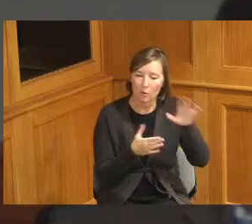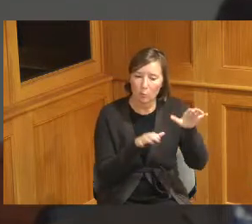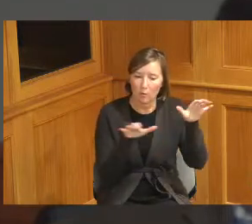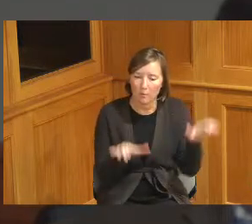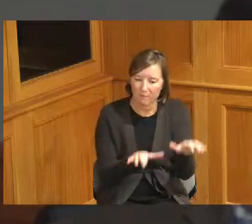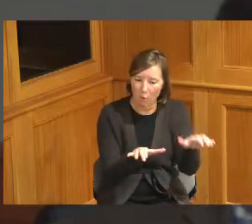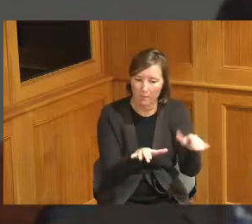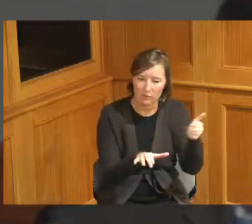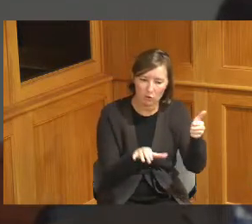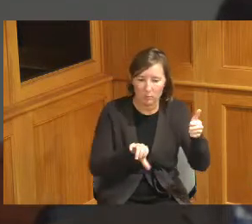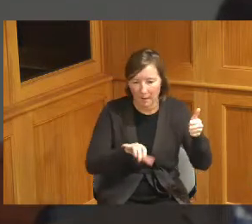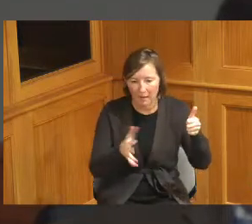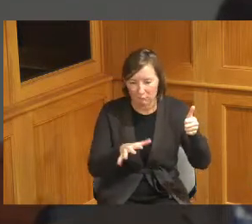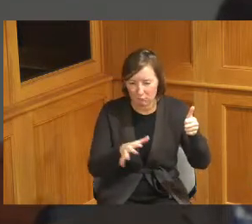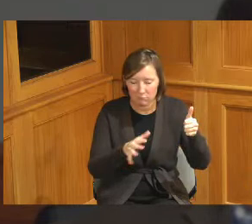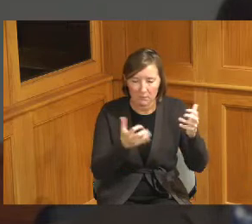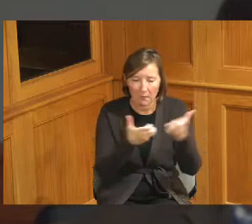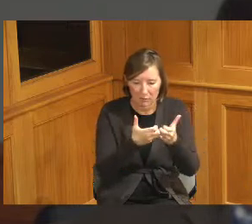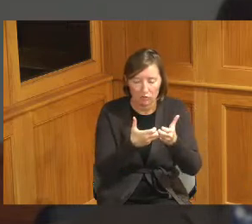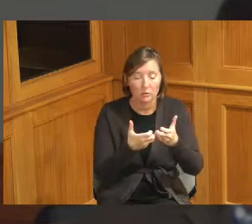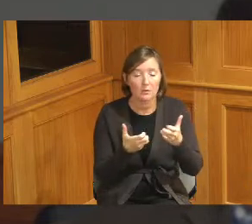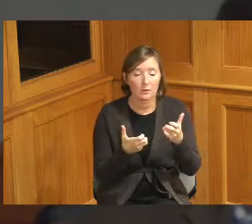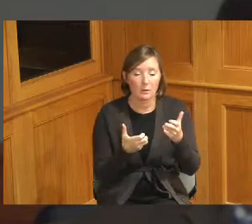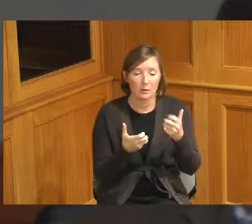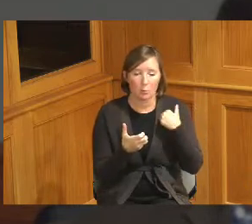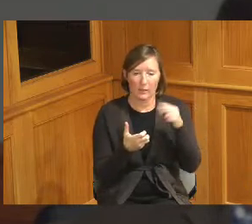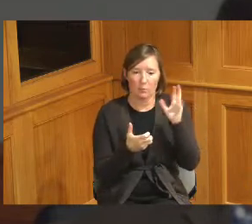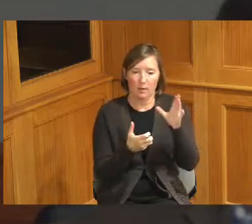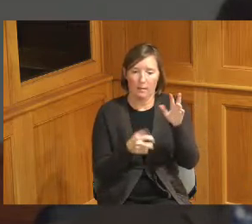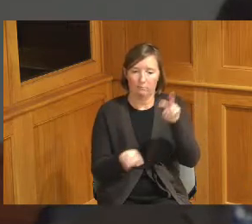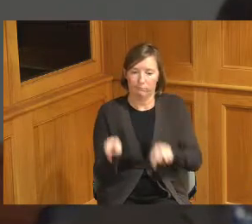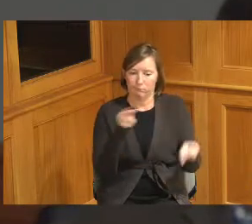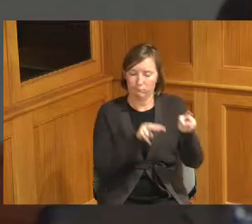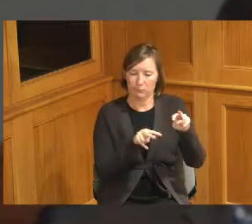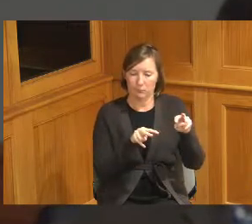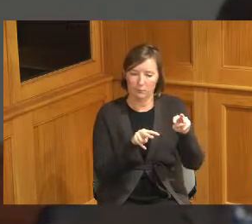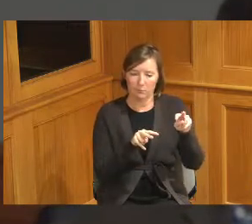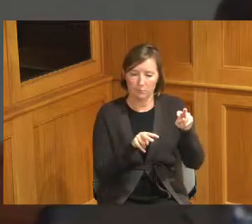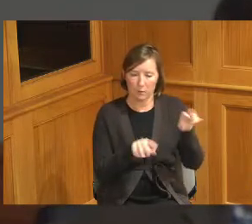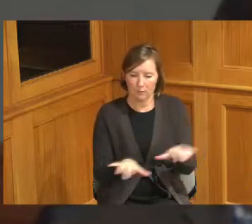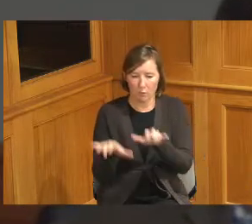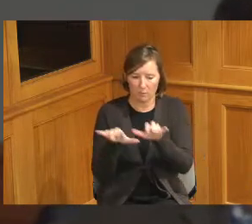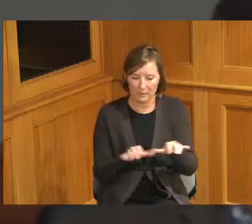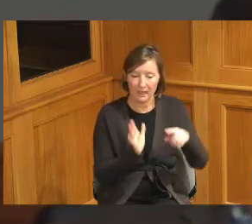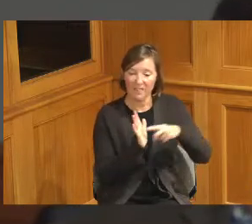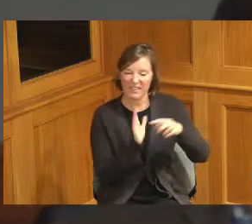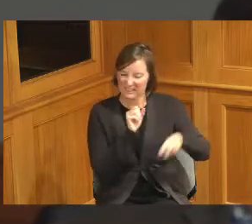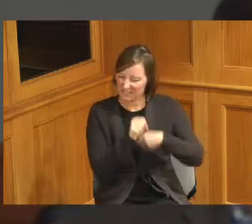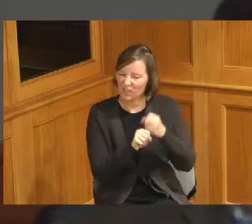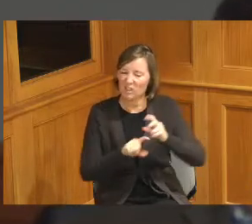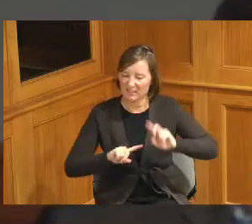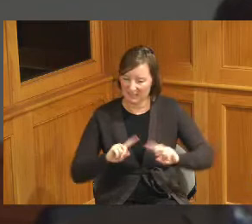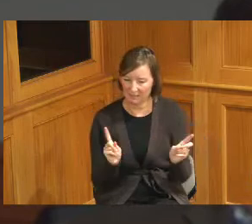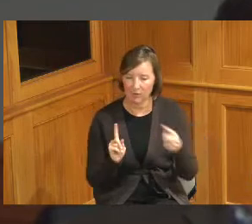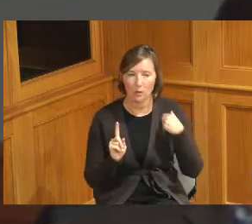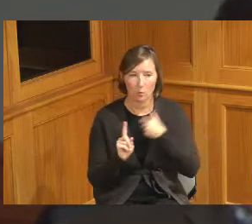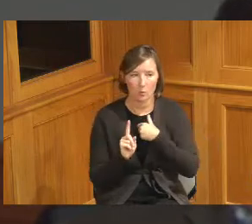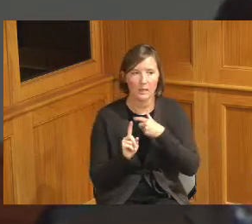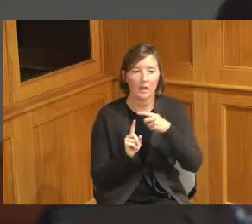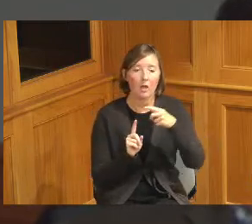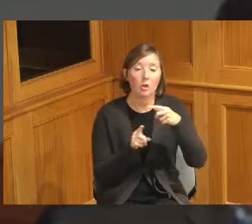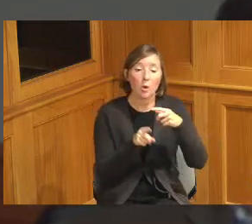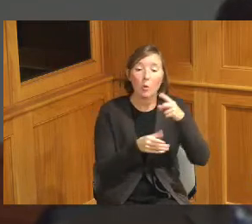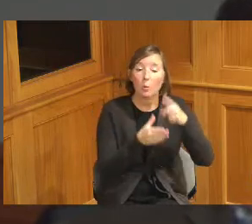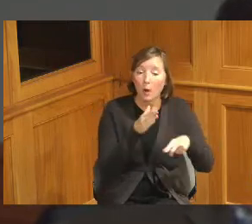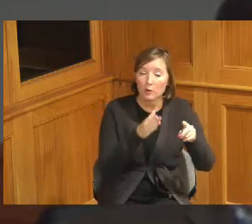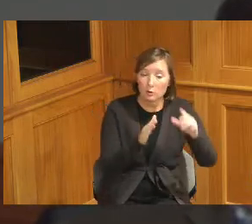of the increase was linked to performance. This year, just as a bit of a teaser, I think we've talked about this before. I think you can expect that what you'll get from